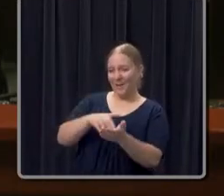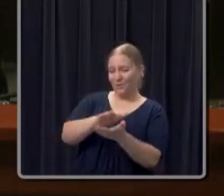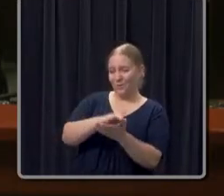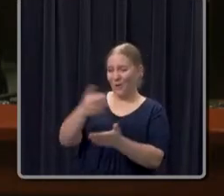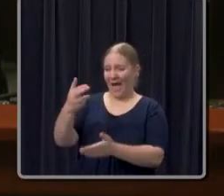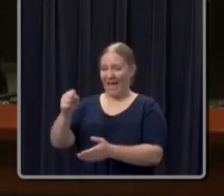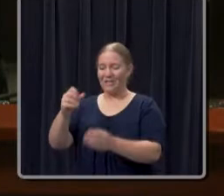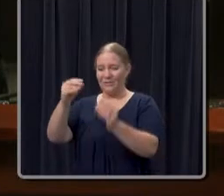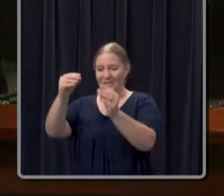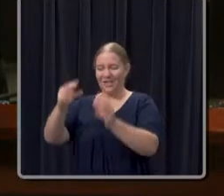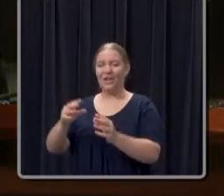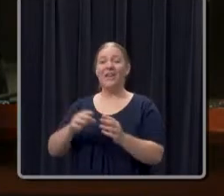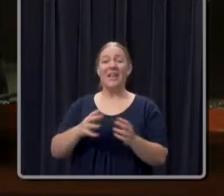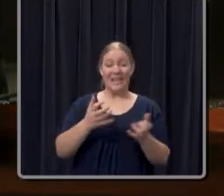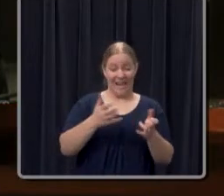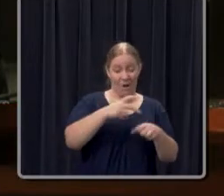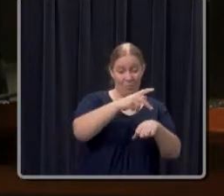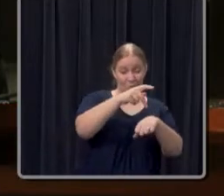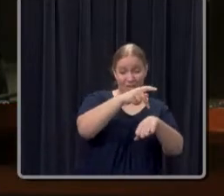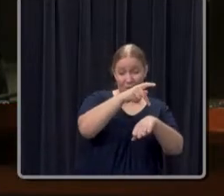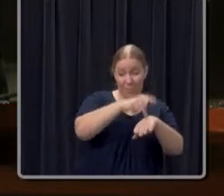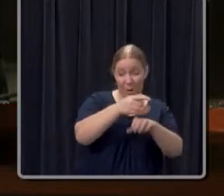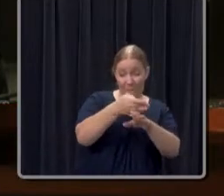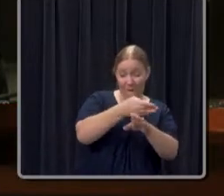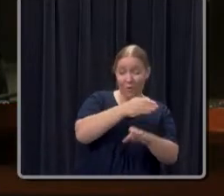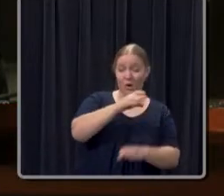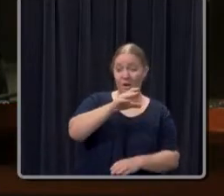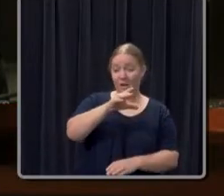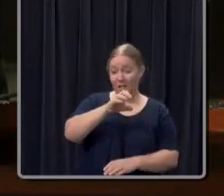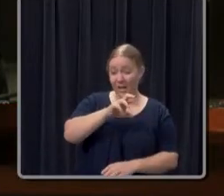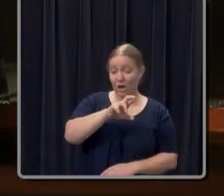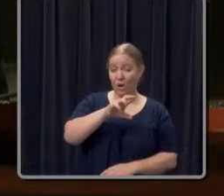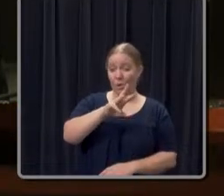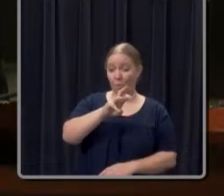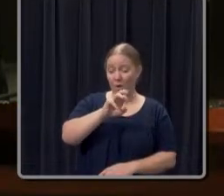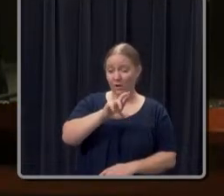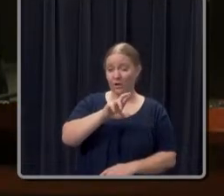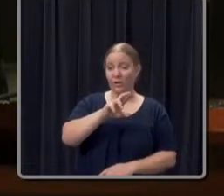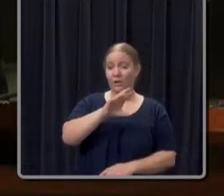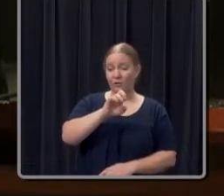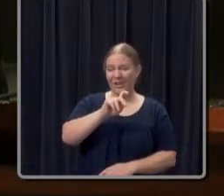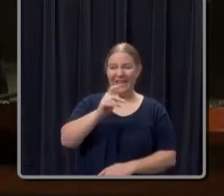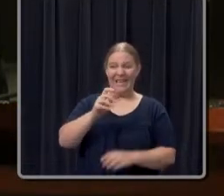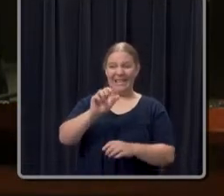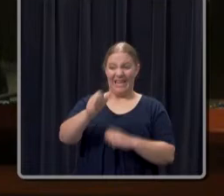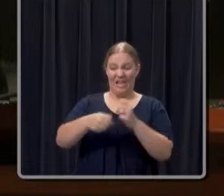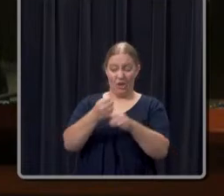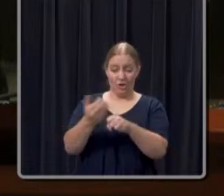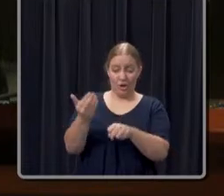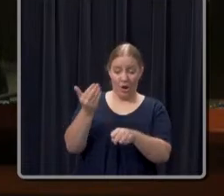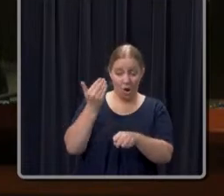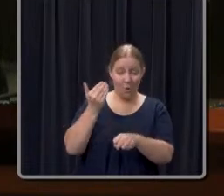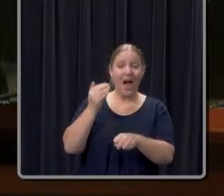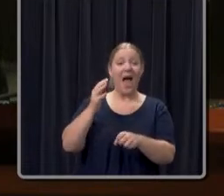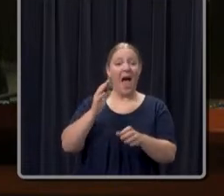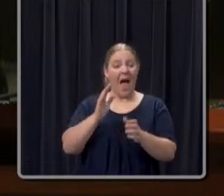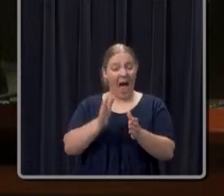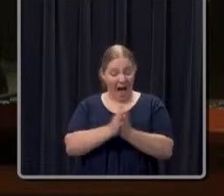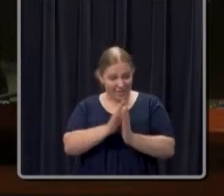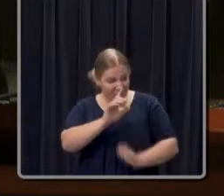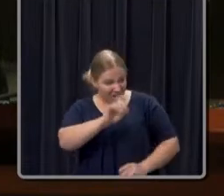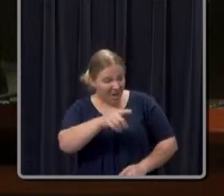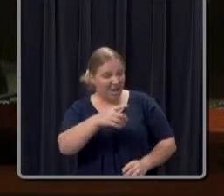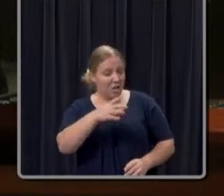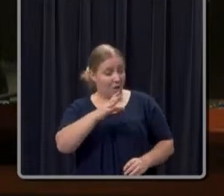his administrative experience prior to going to Clearwater Creek. So I think 10 years ago, if you would have asked him if he'd be wearing lamb ears and a princess